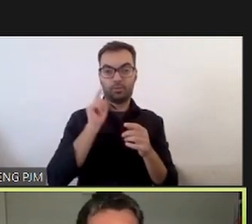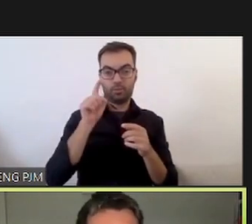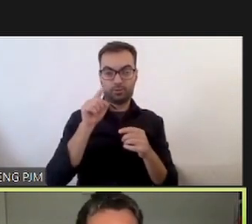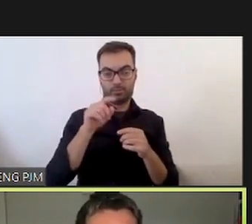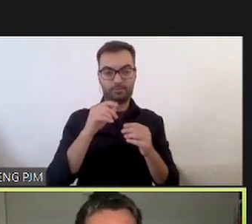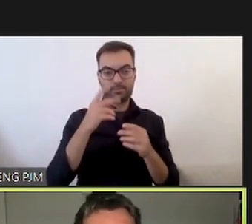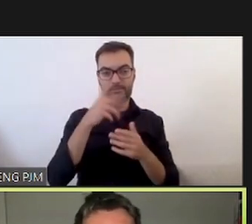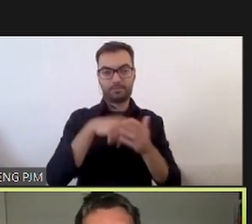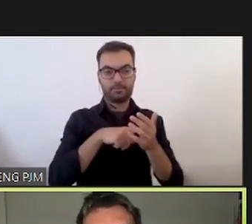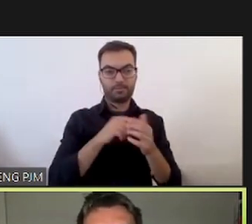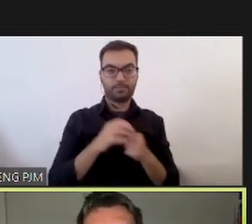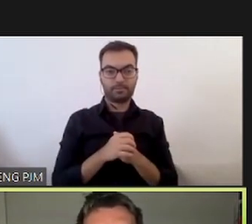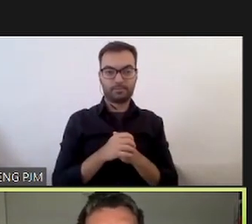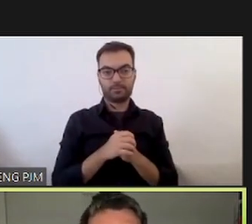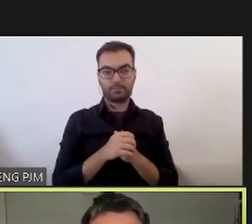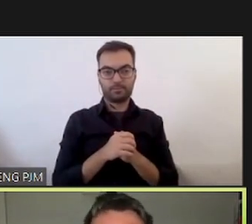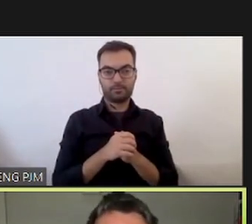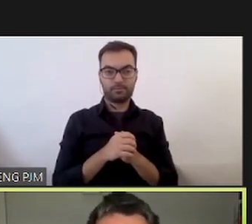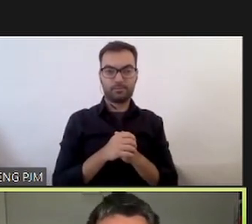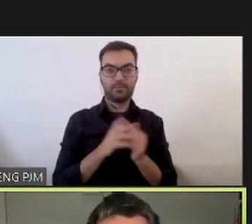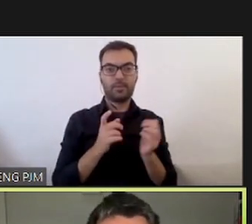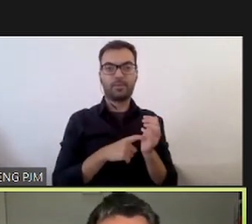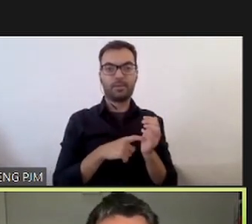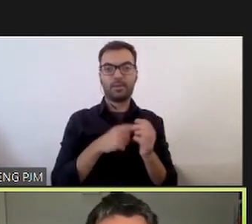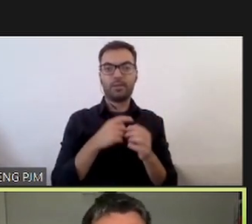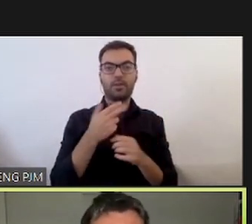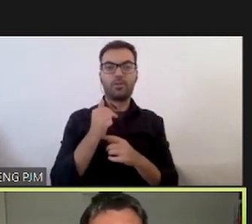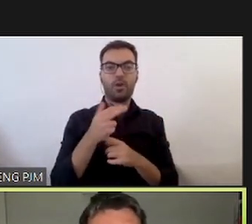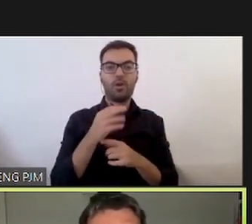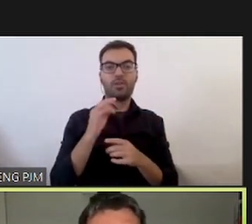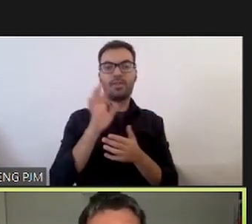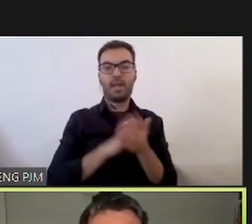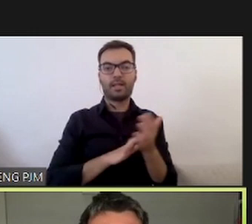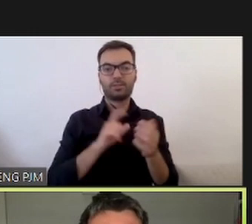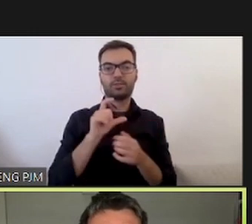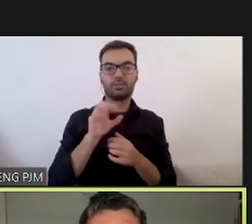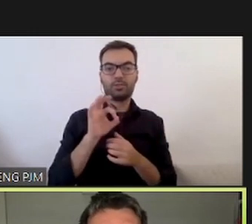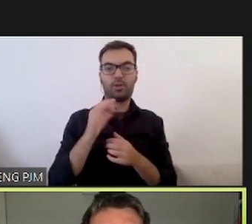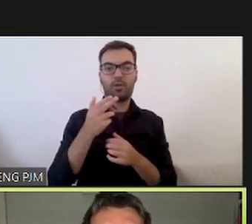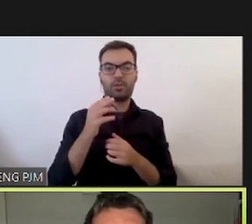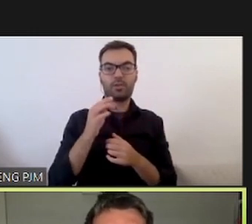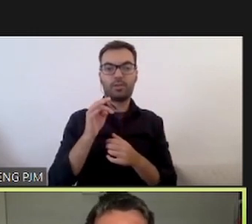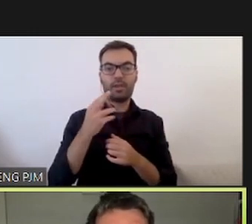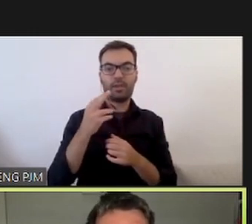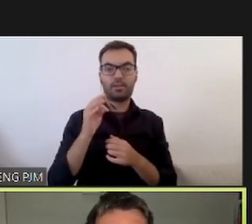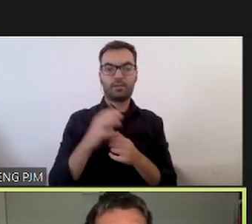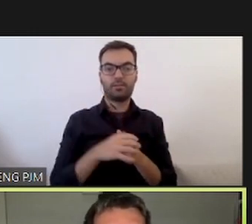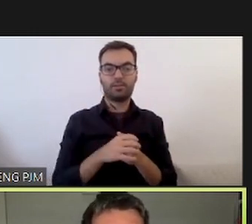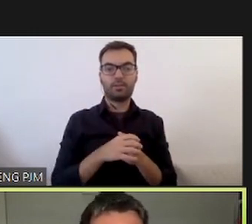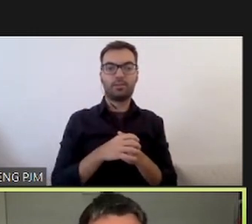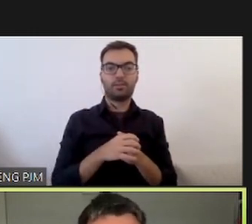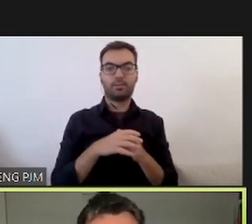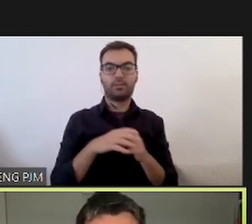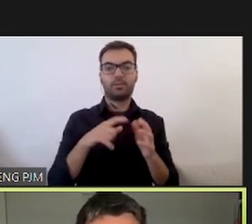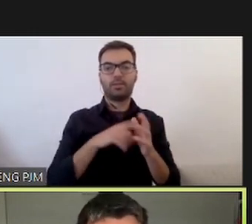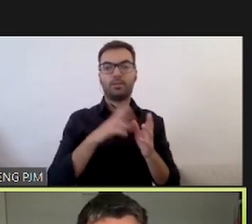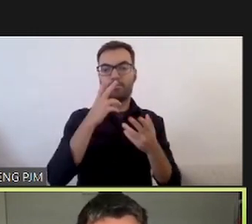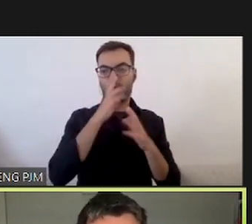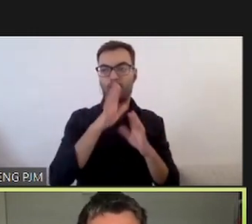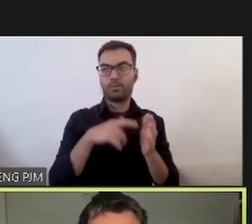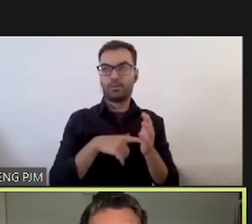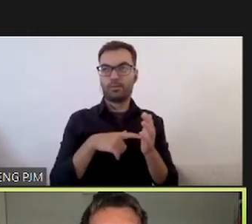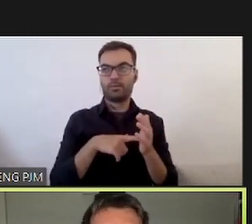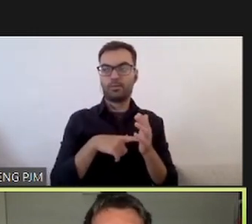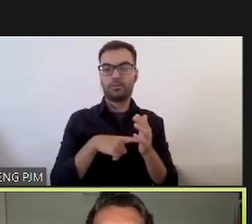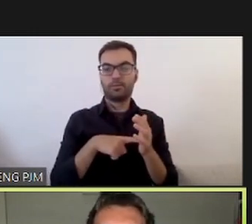this criteria is non-text content. It's telling that all non-text content is presented to the